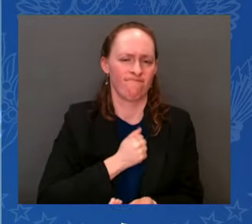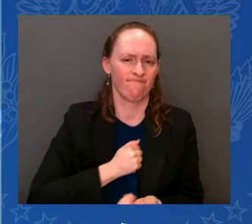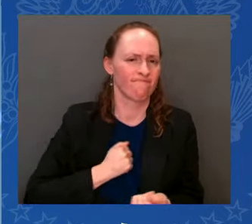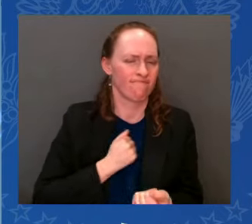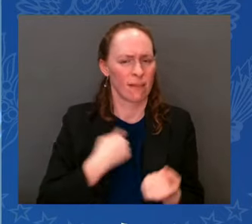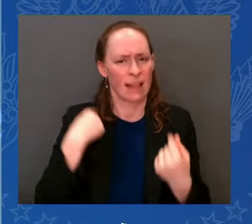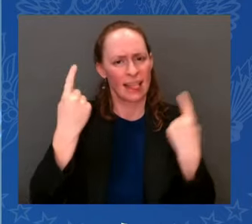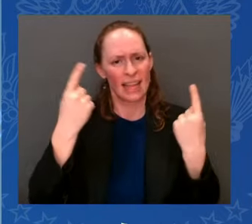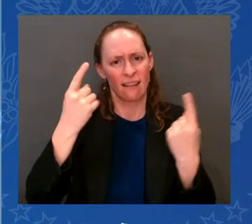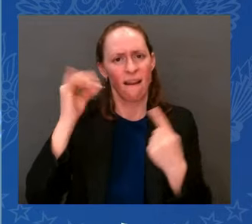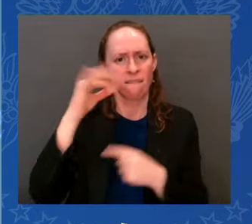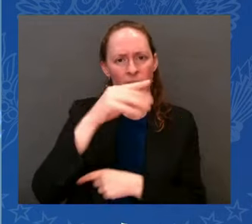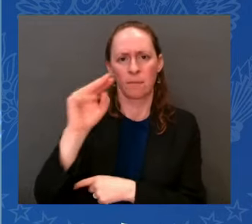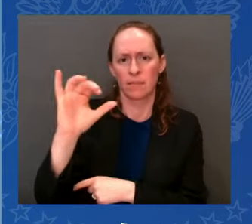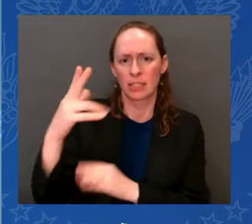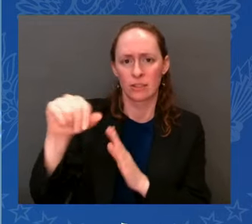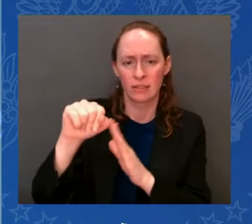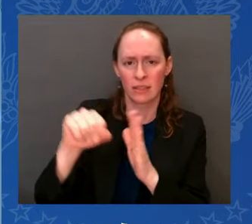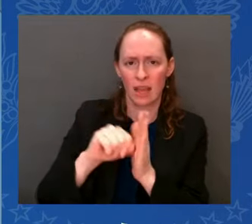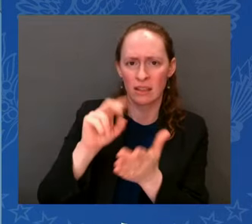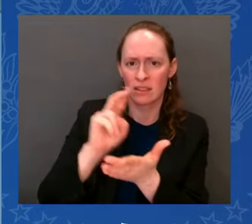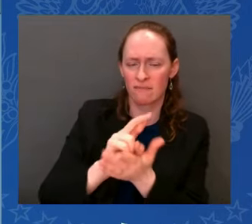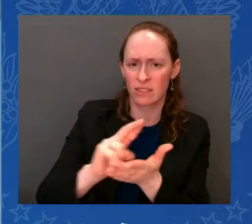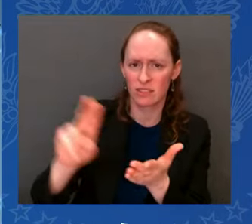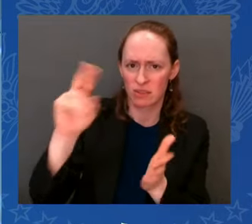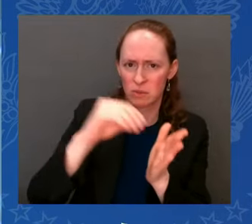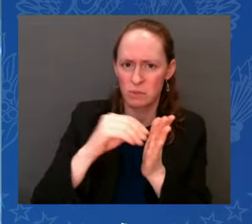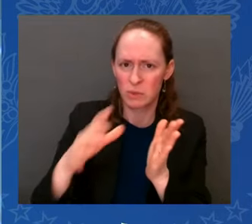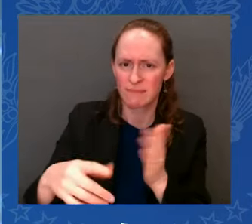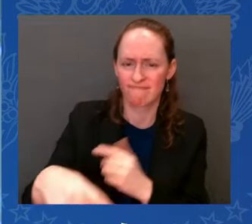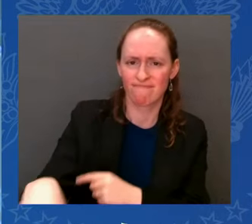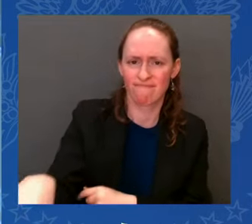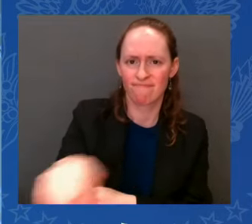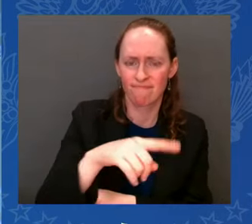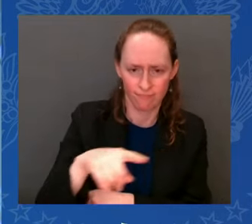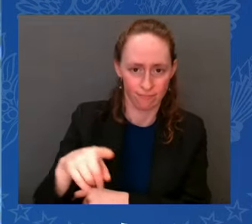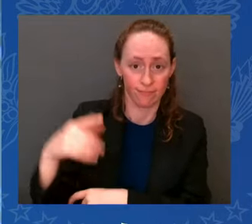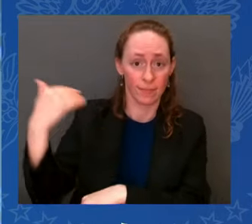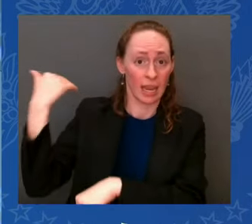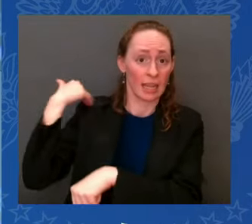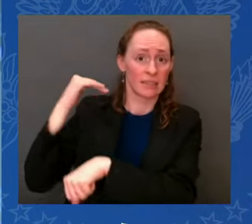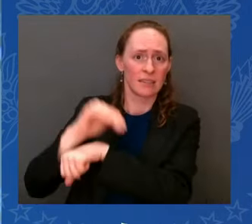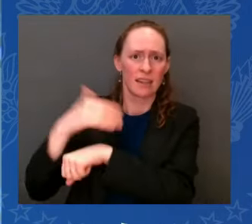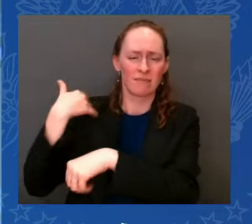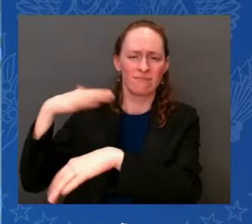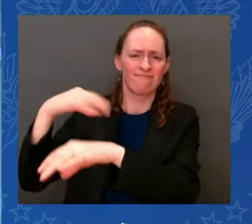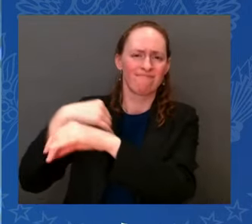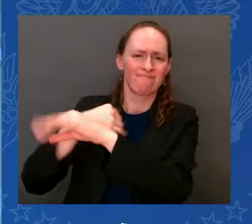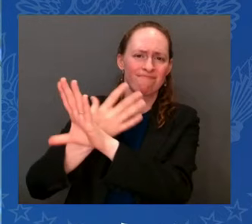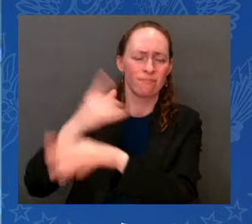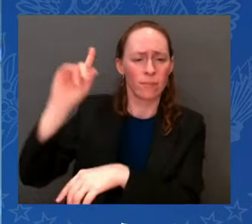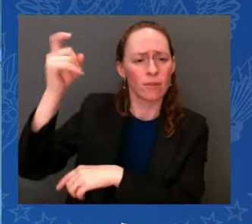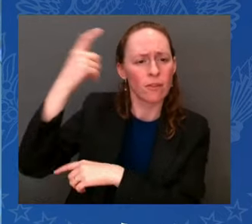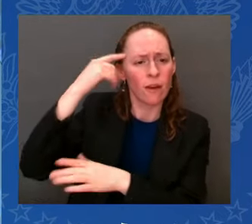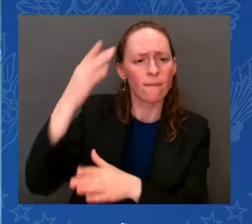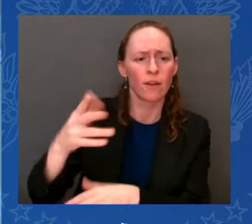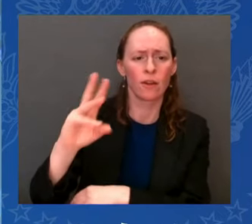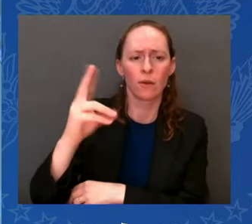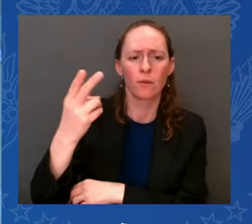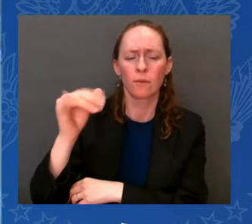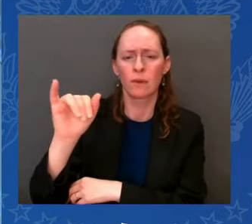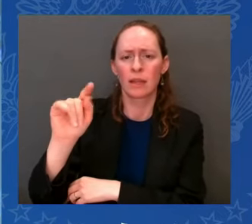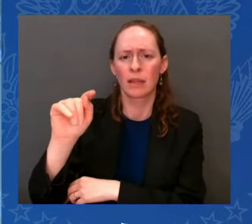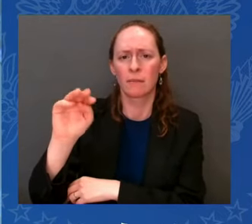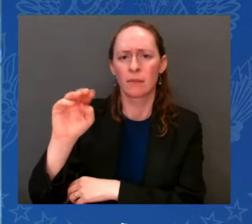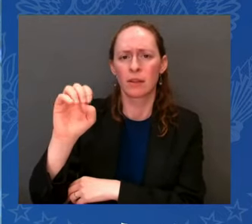and the additional federal law enforcement are on the ground assisting the state and local folks. And 3 lives have been lost